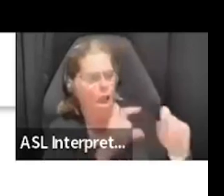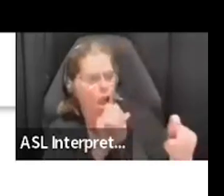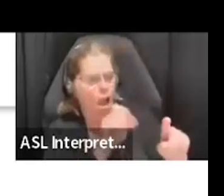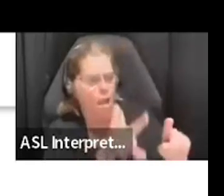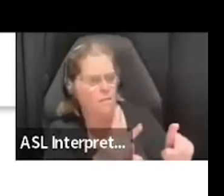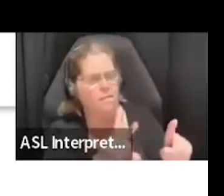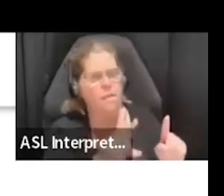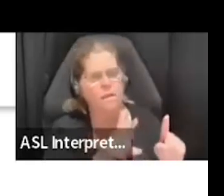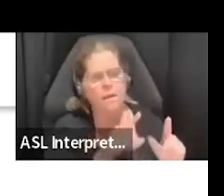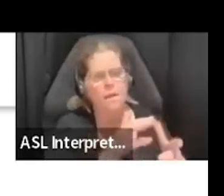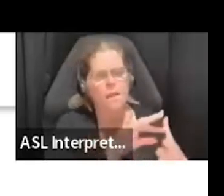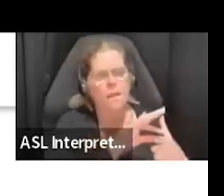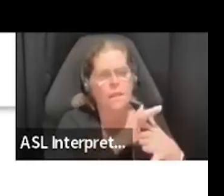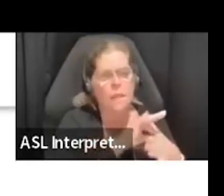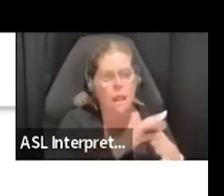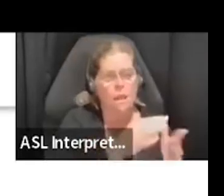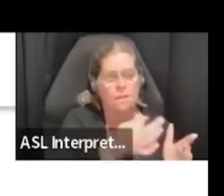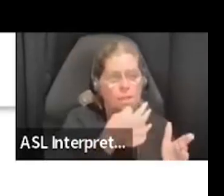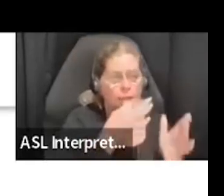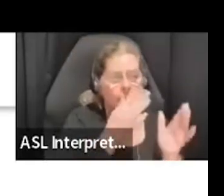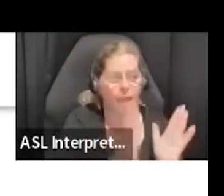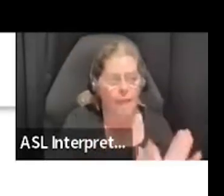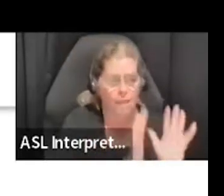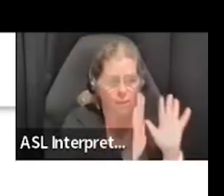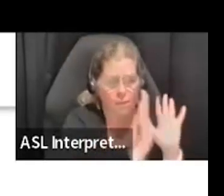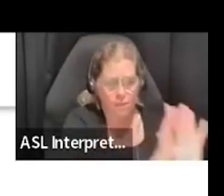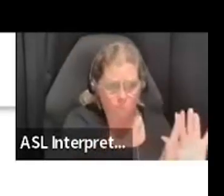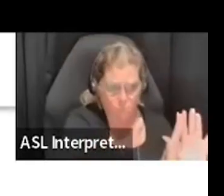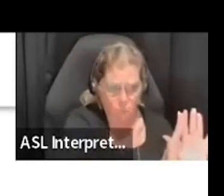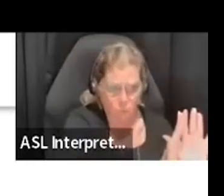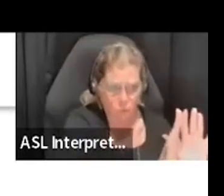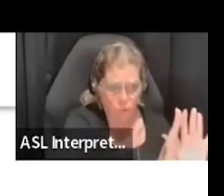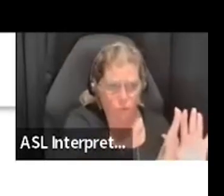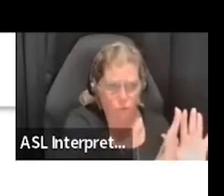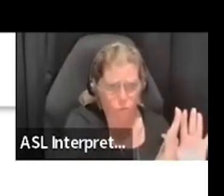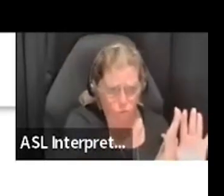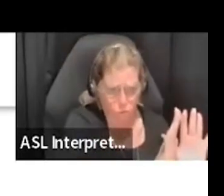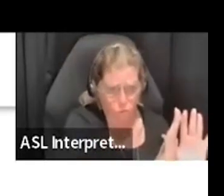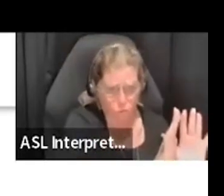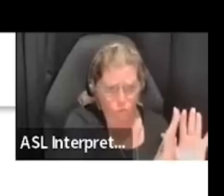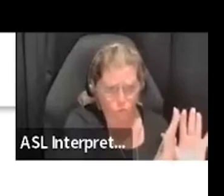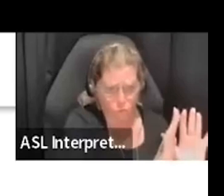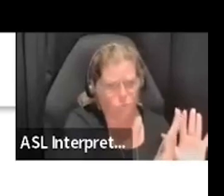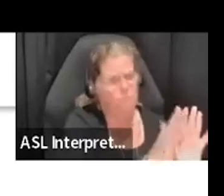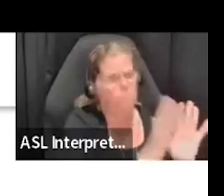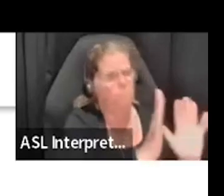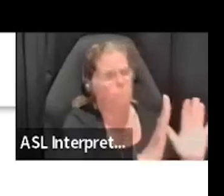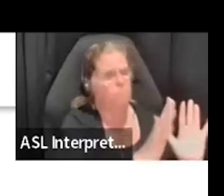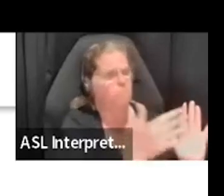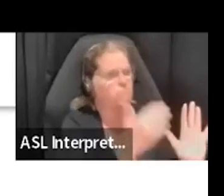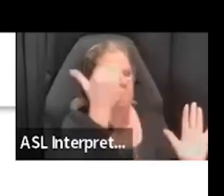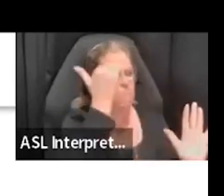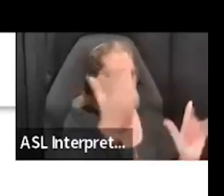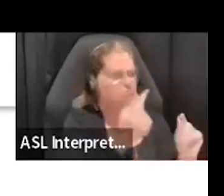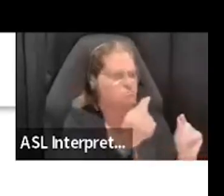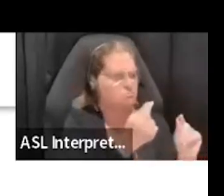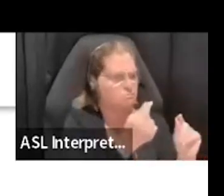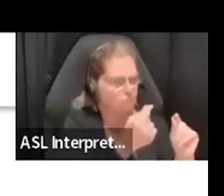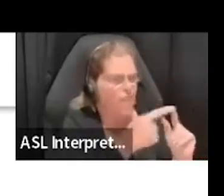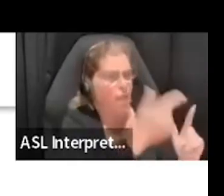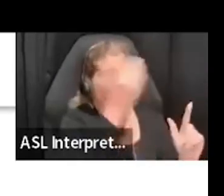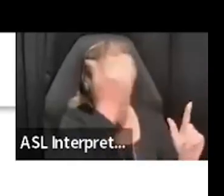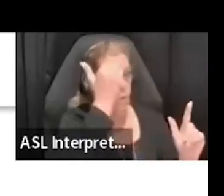our content experts at the State Department of Education? Because what are they communicating down